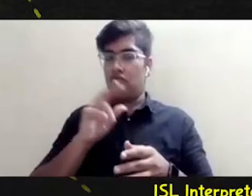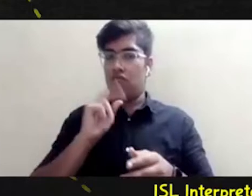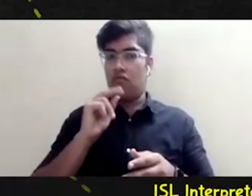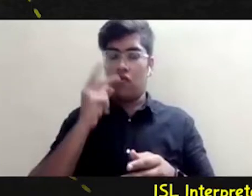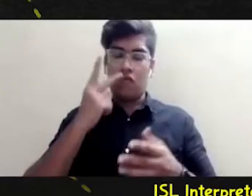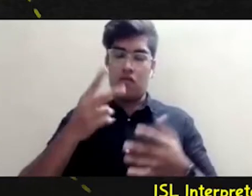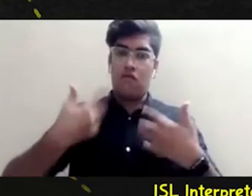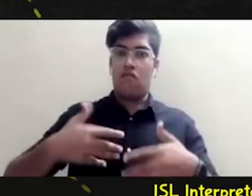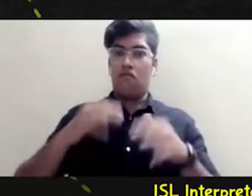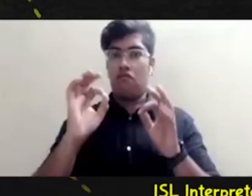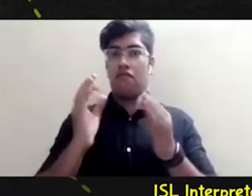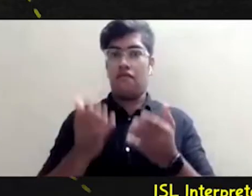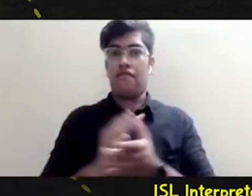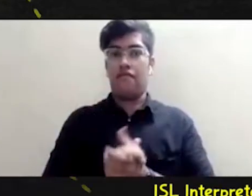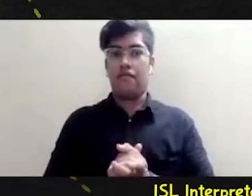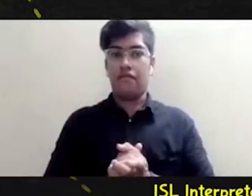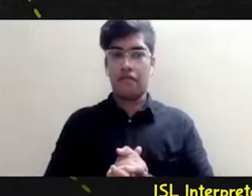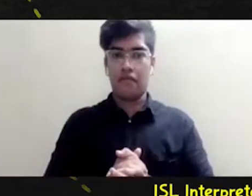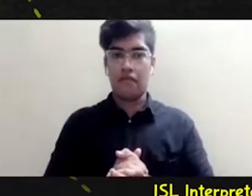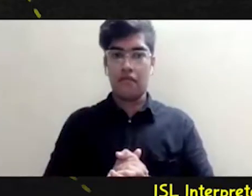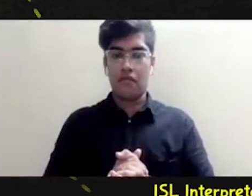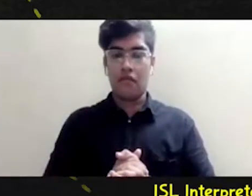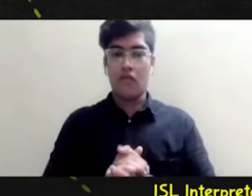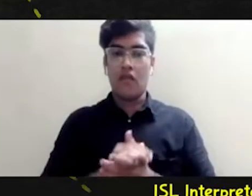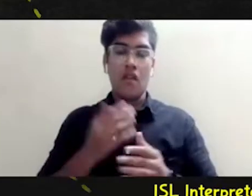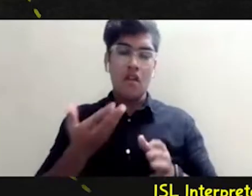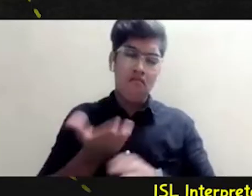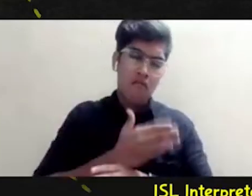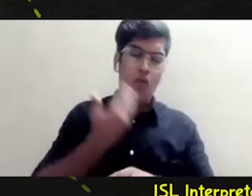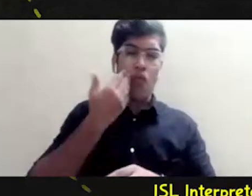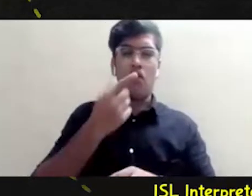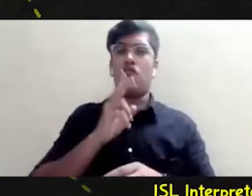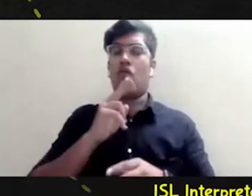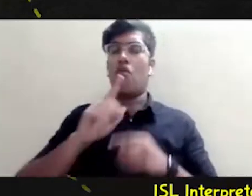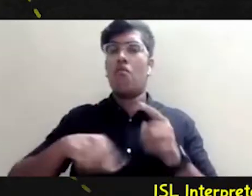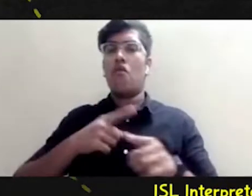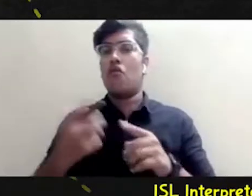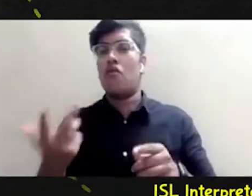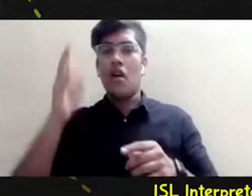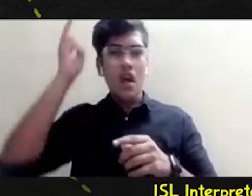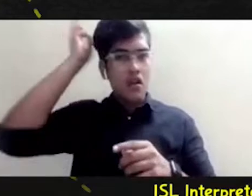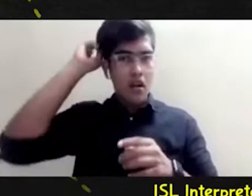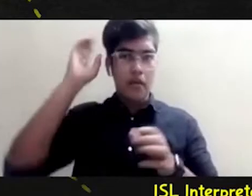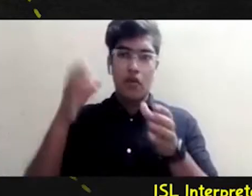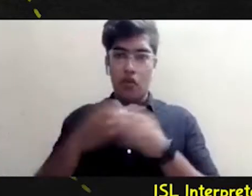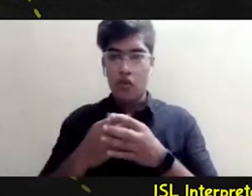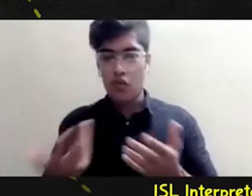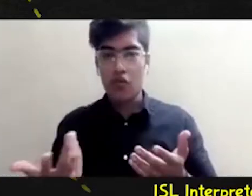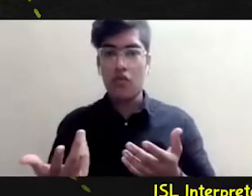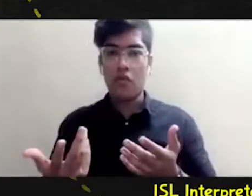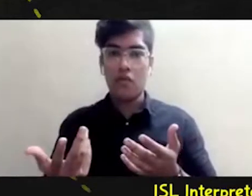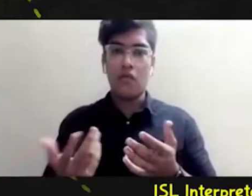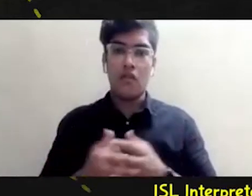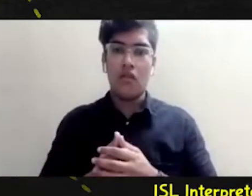That actually, when you're talking about like the Dalit movement, like caste system or tribal community and all, this is